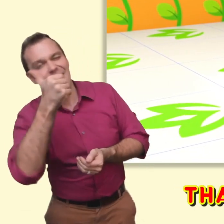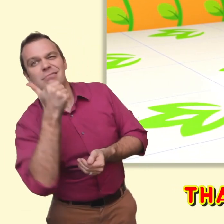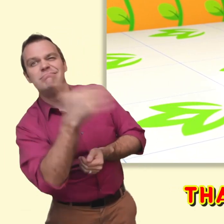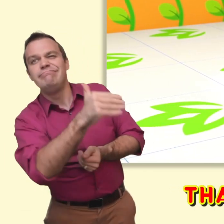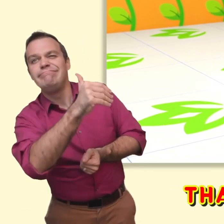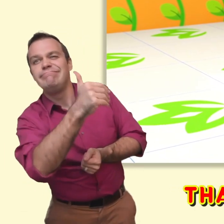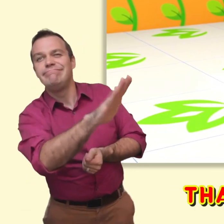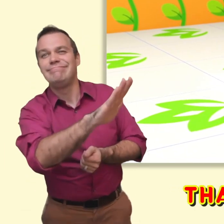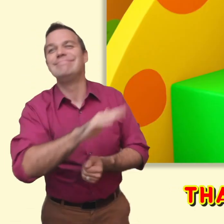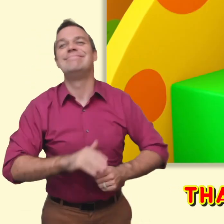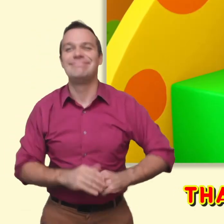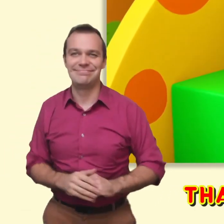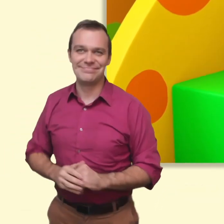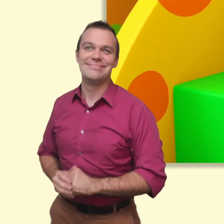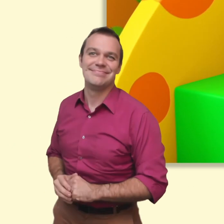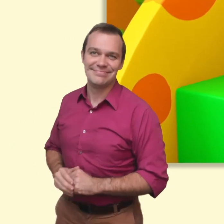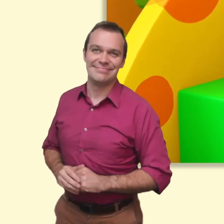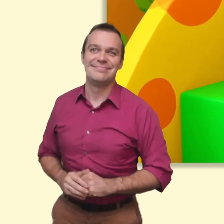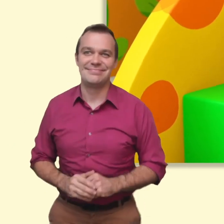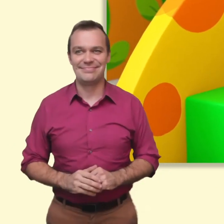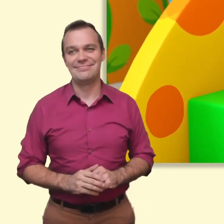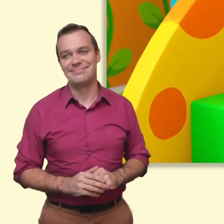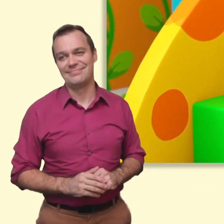keep the germs away.